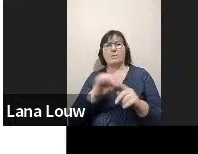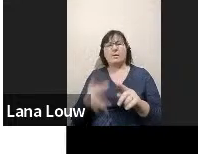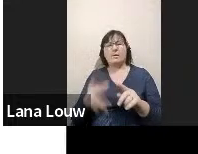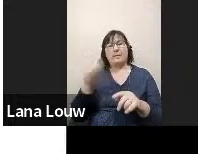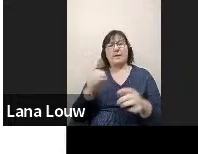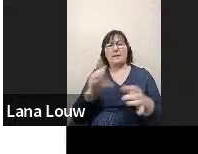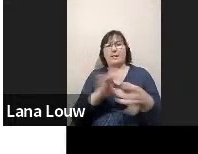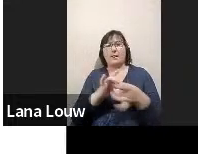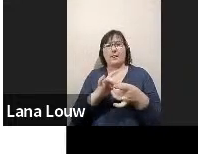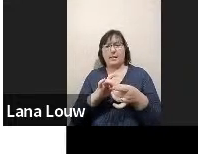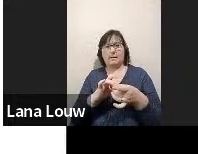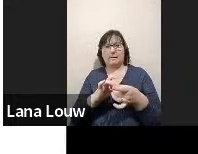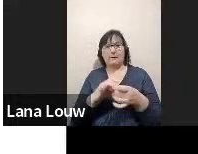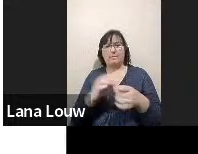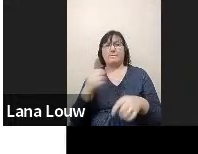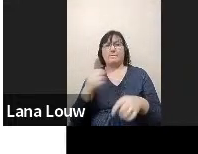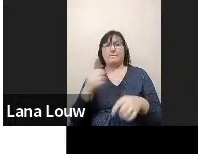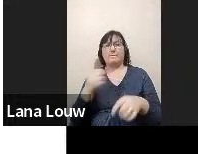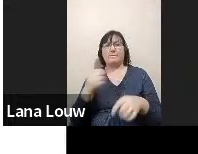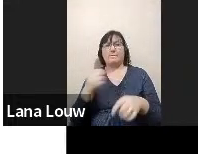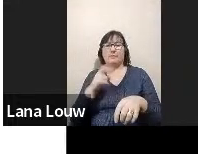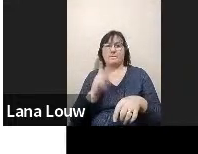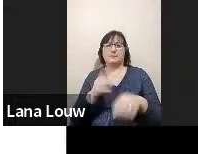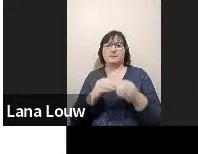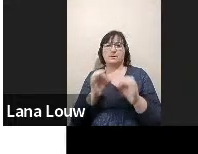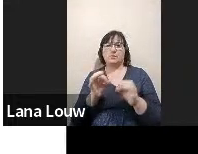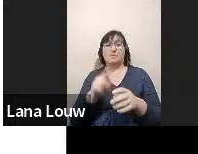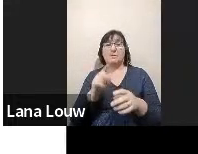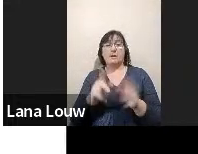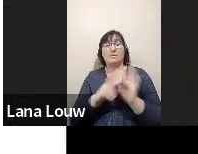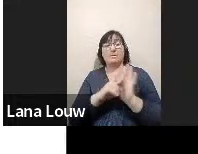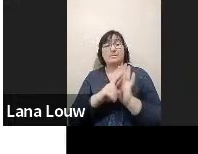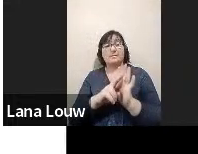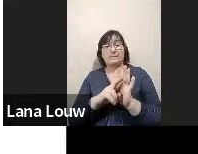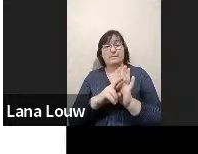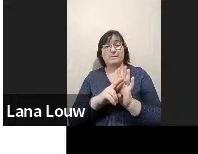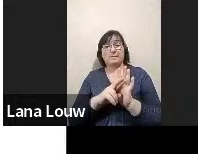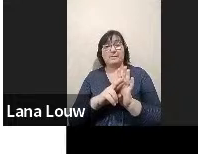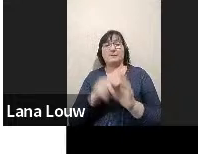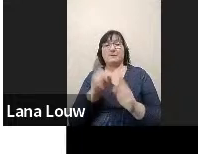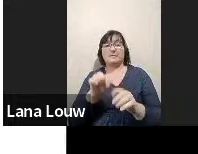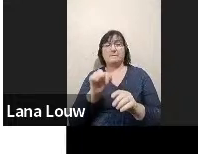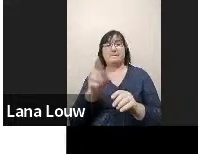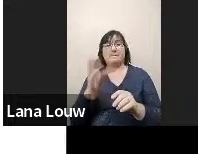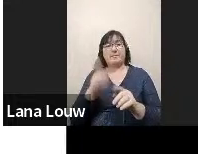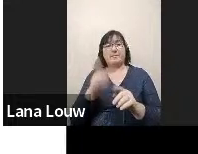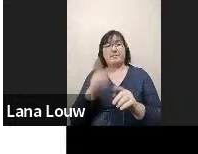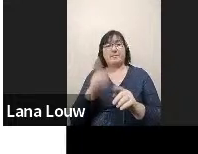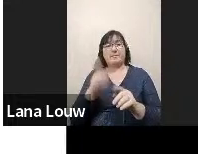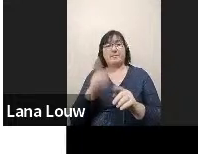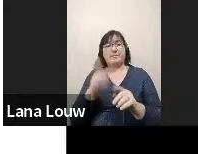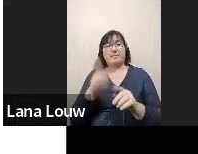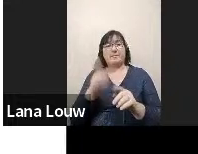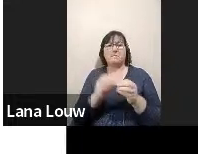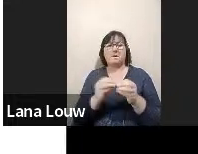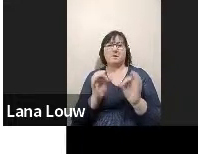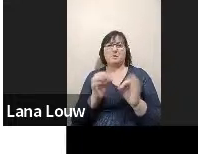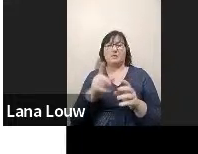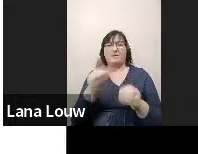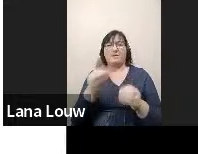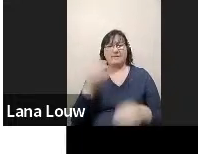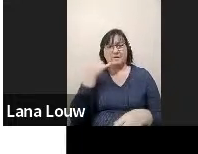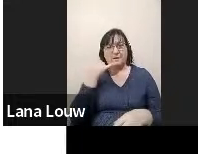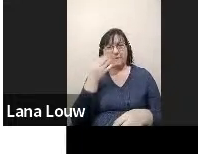need to ensure that the registered representative details are updated. Example, we need to ensure that the cell phone number and the email address